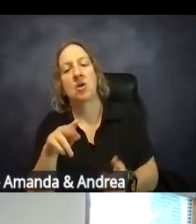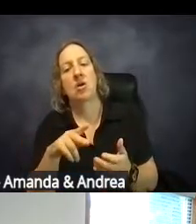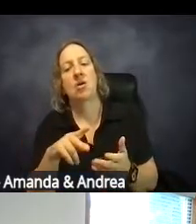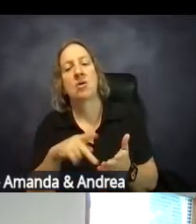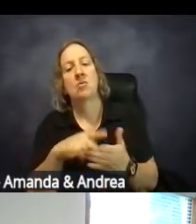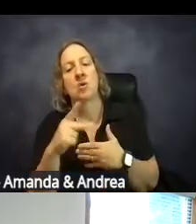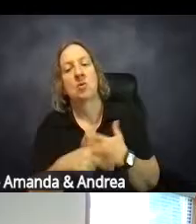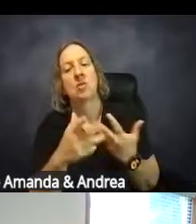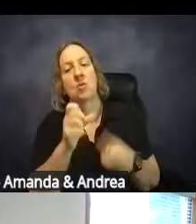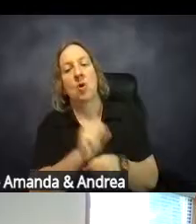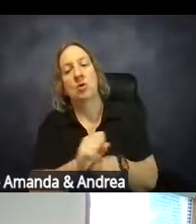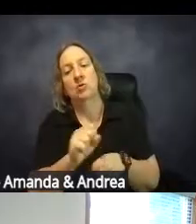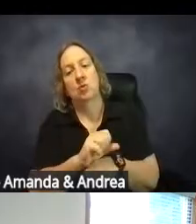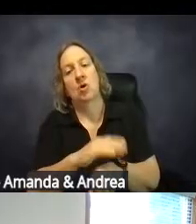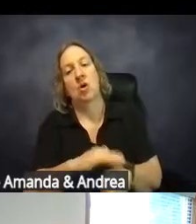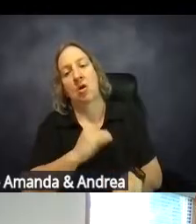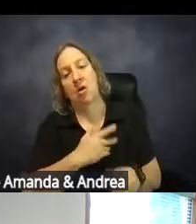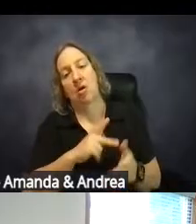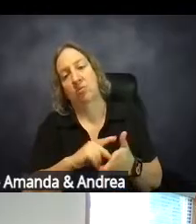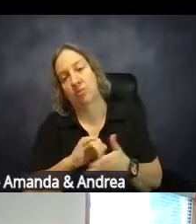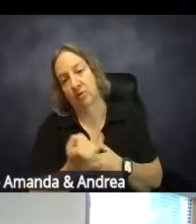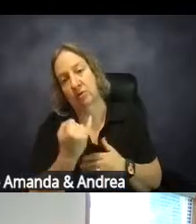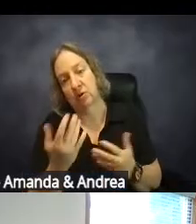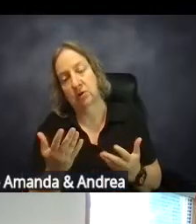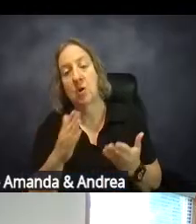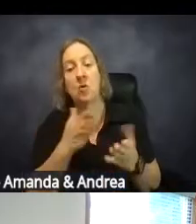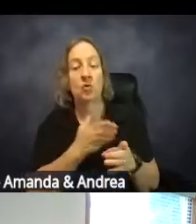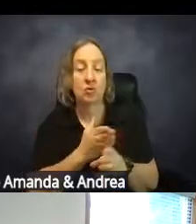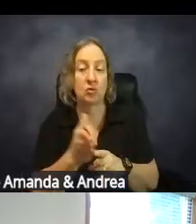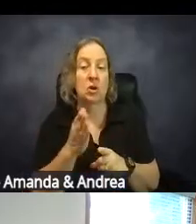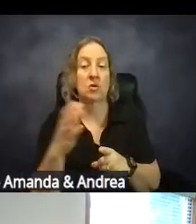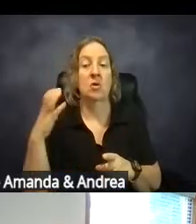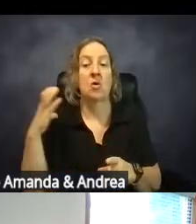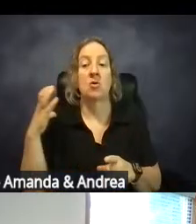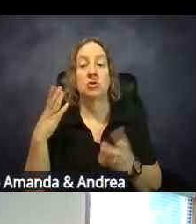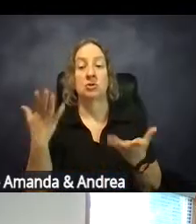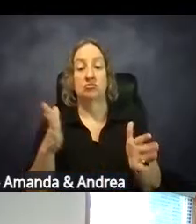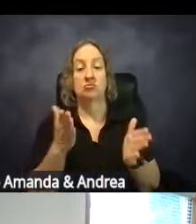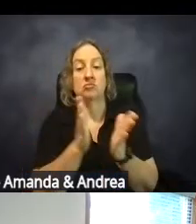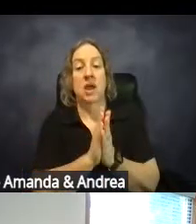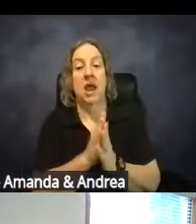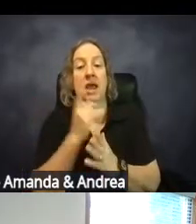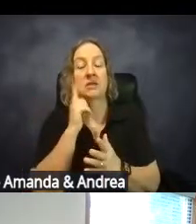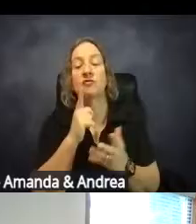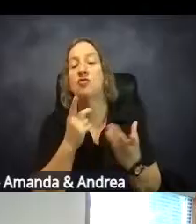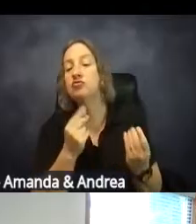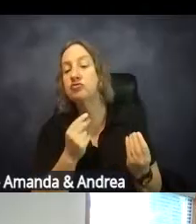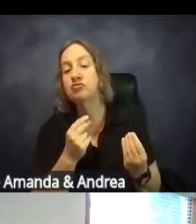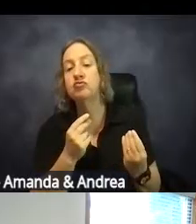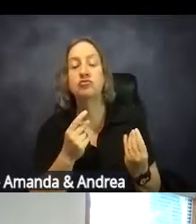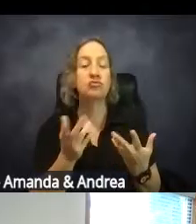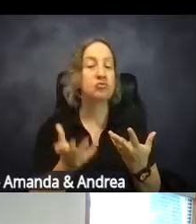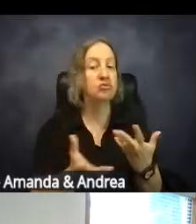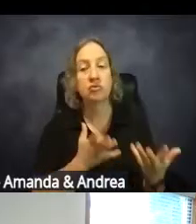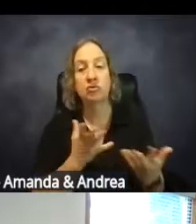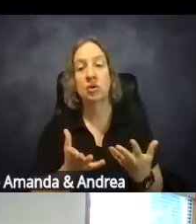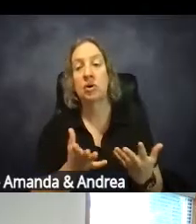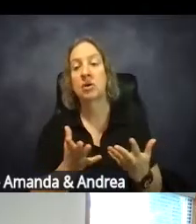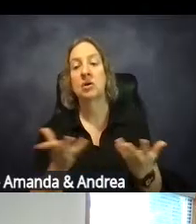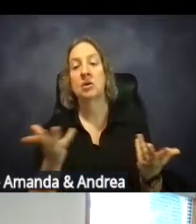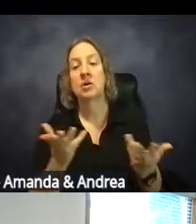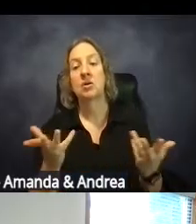our project. And so the career coaches have asked for some direction on what are